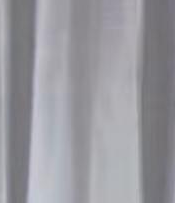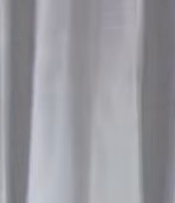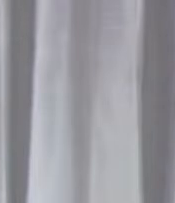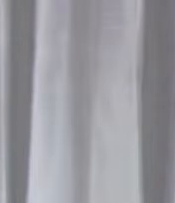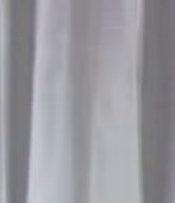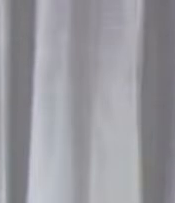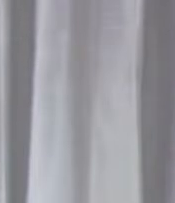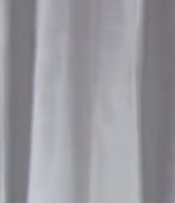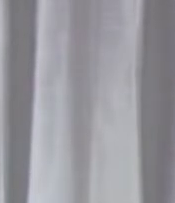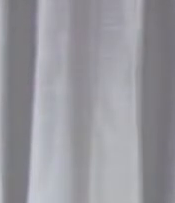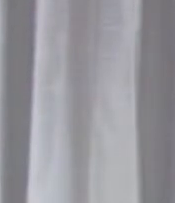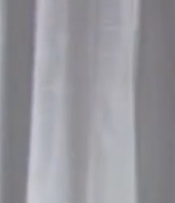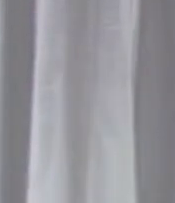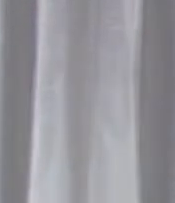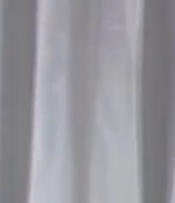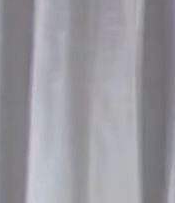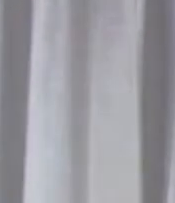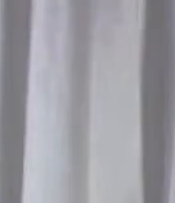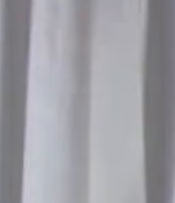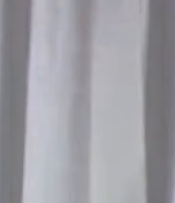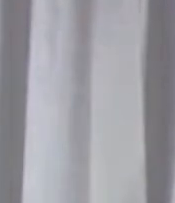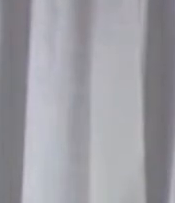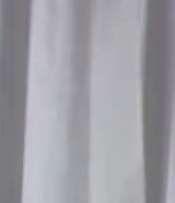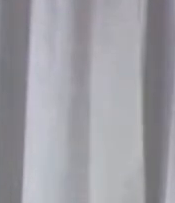but unto all them that love his appearing.